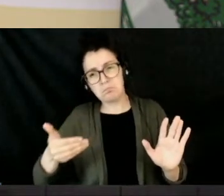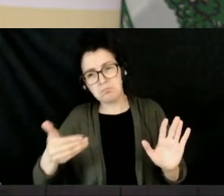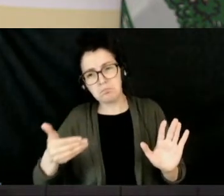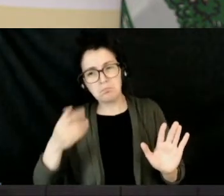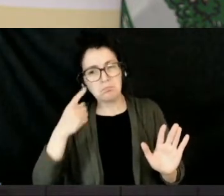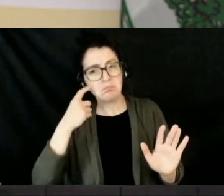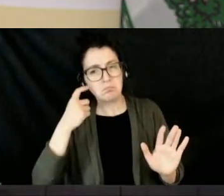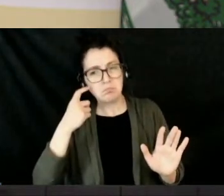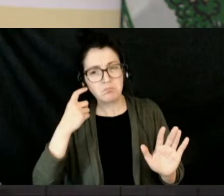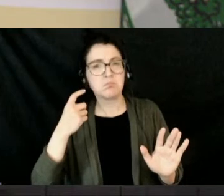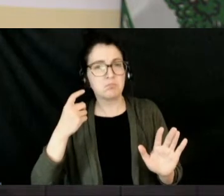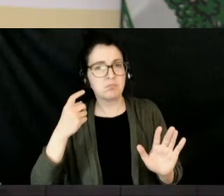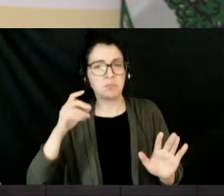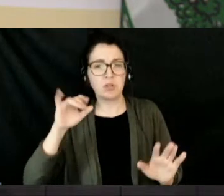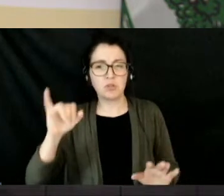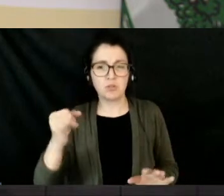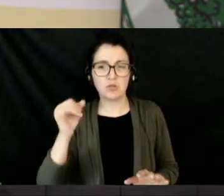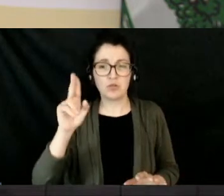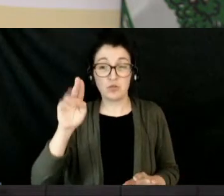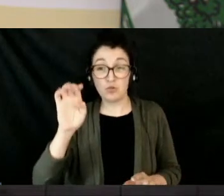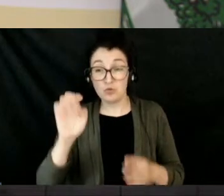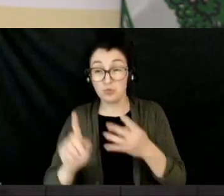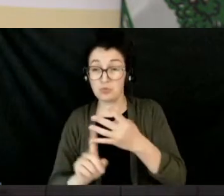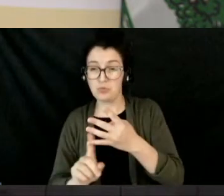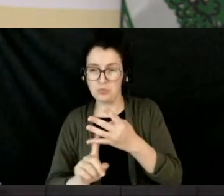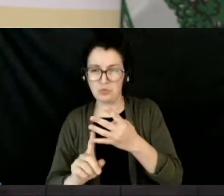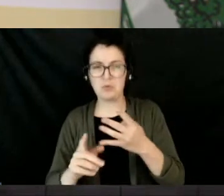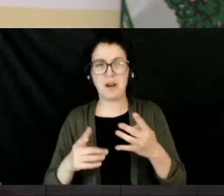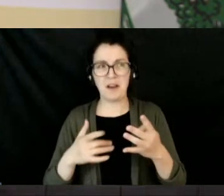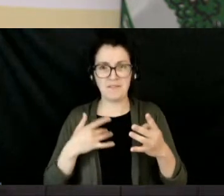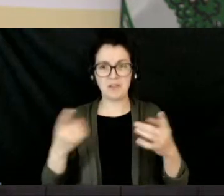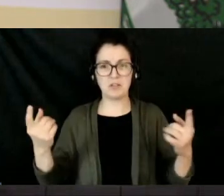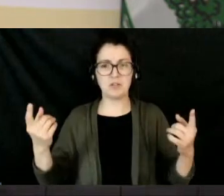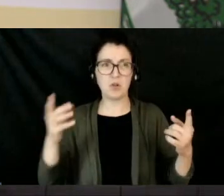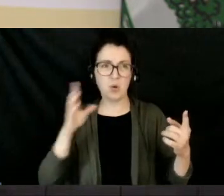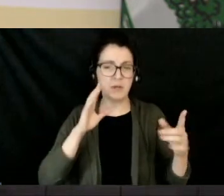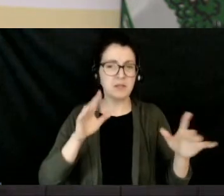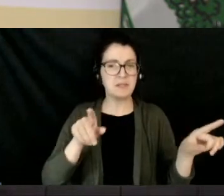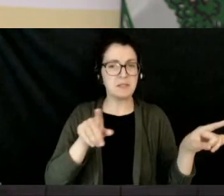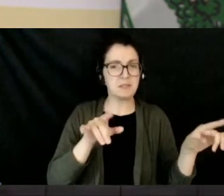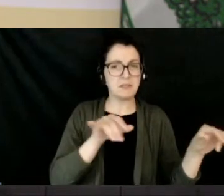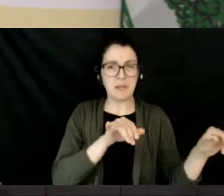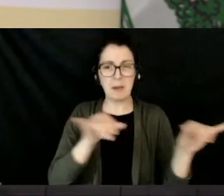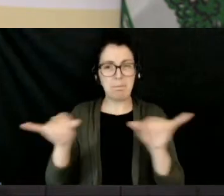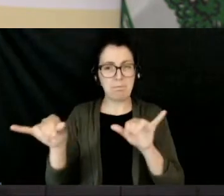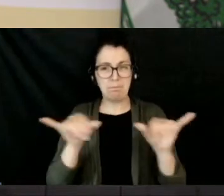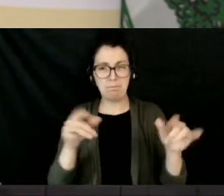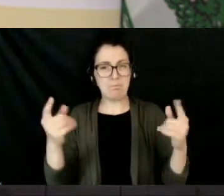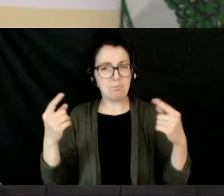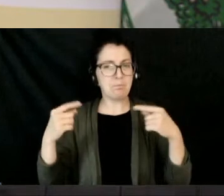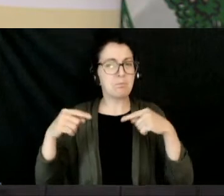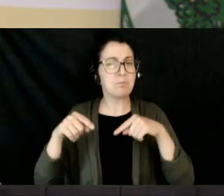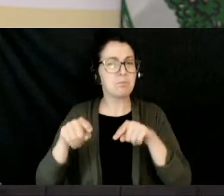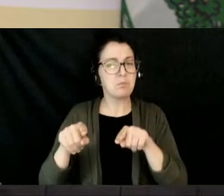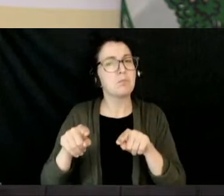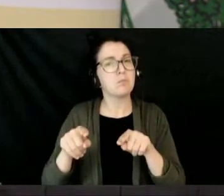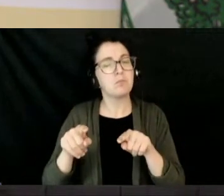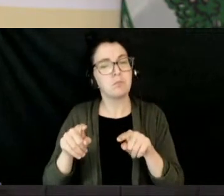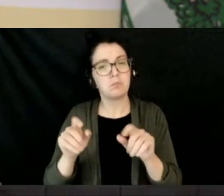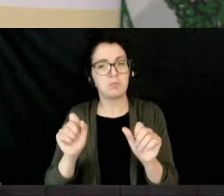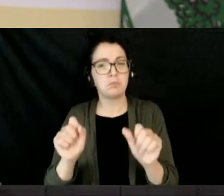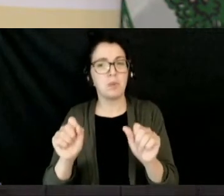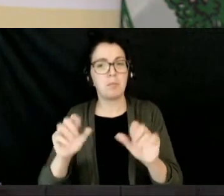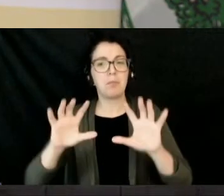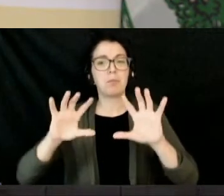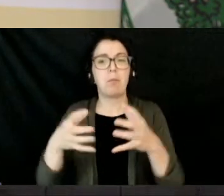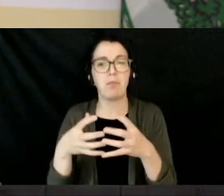aligned toward the end of June with the movement of Atlantic Canadians via the Atlantic bubble whenever we could